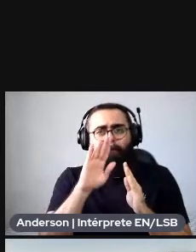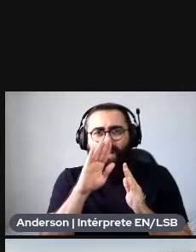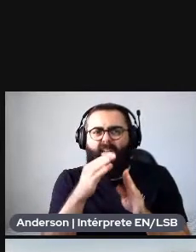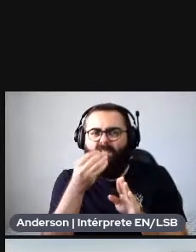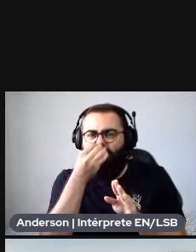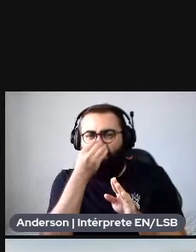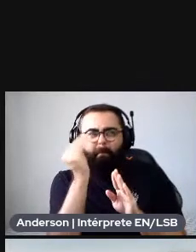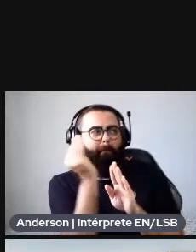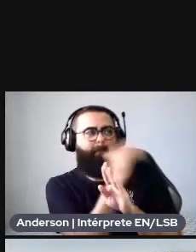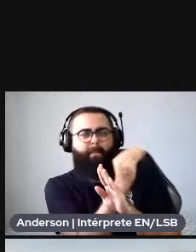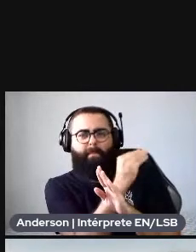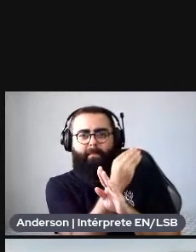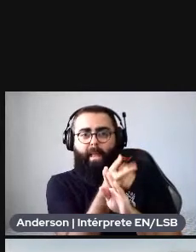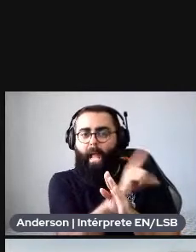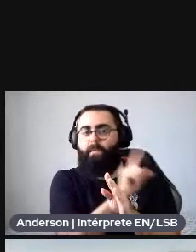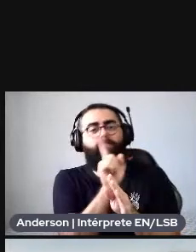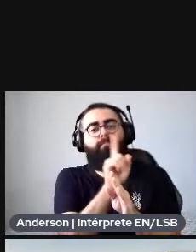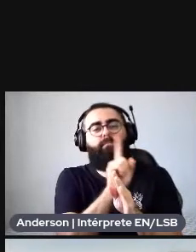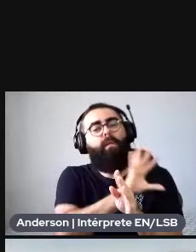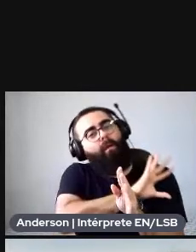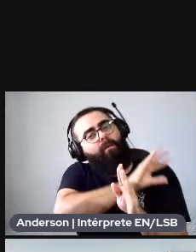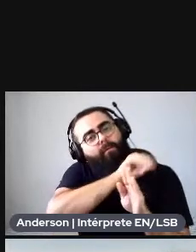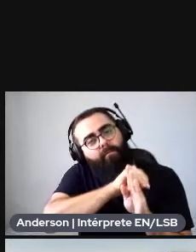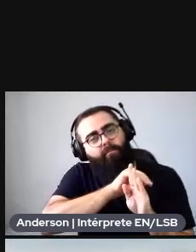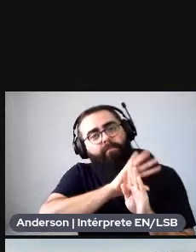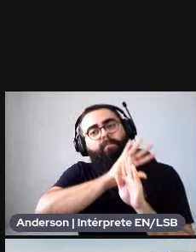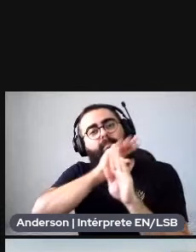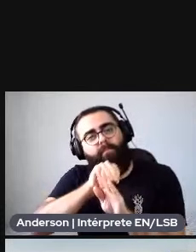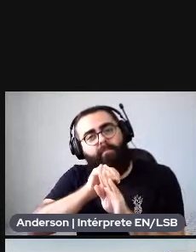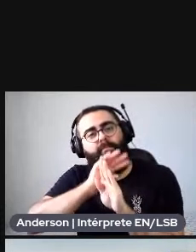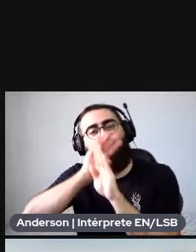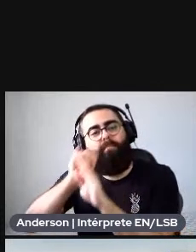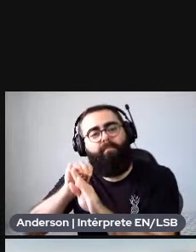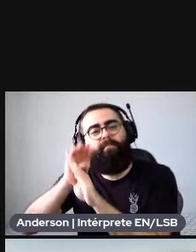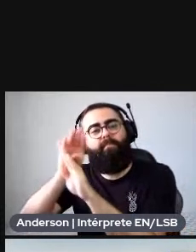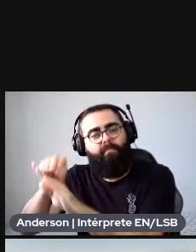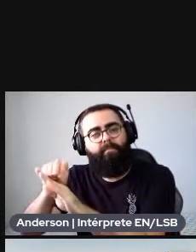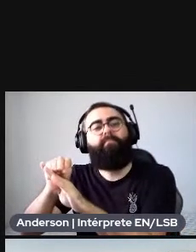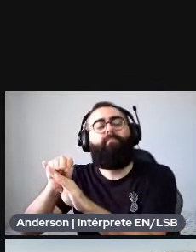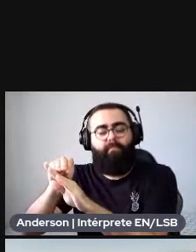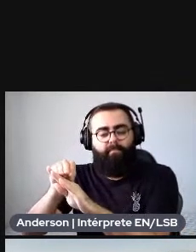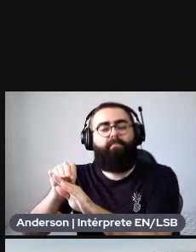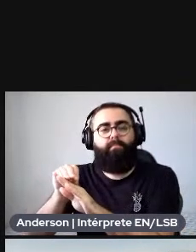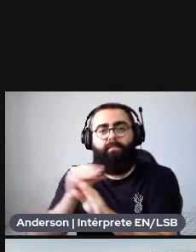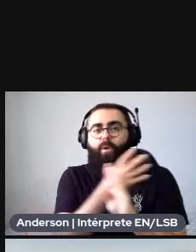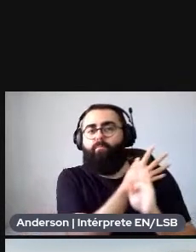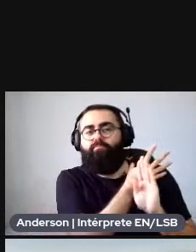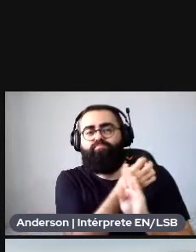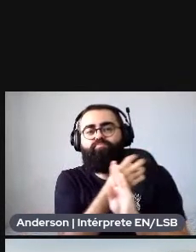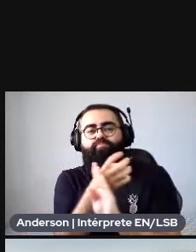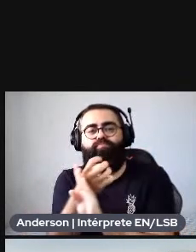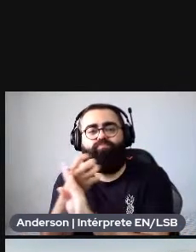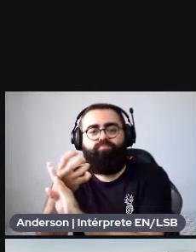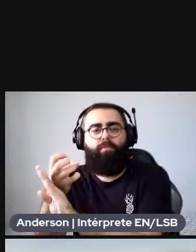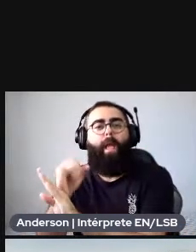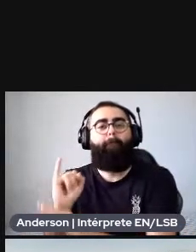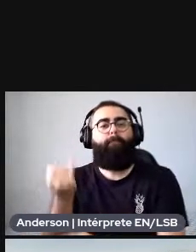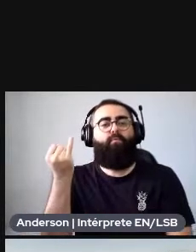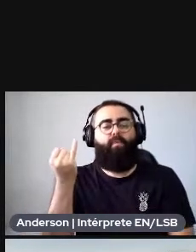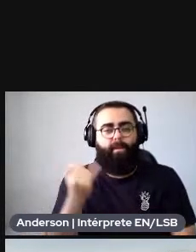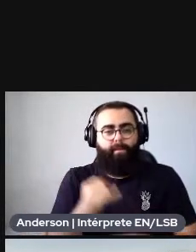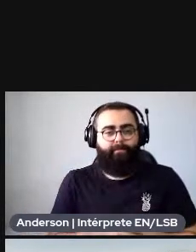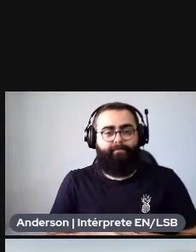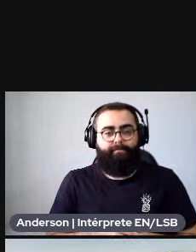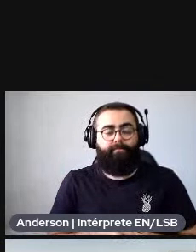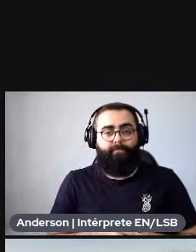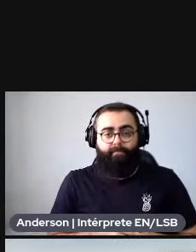course, interested in the rise and development of this one. So, therefore, I think that